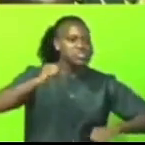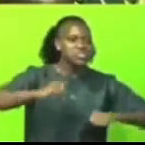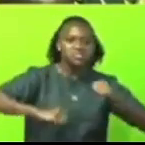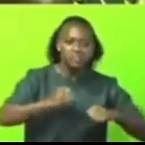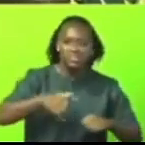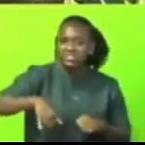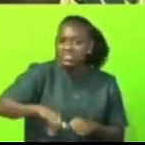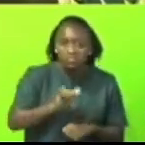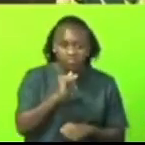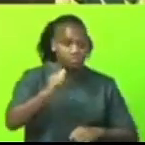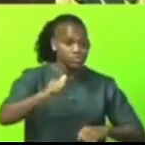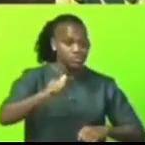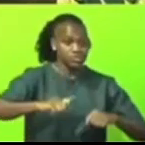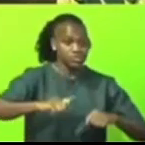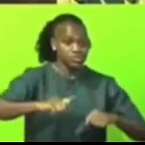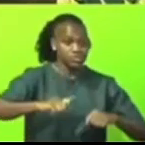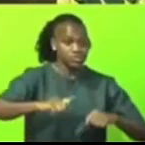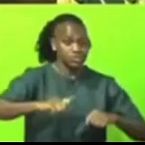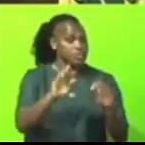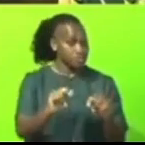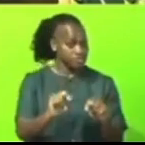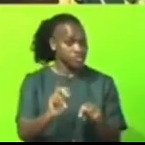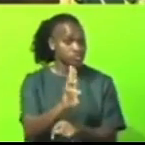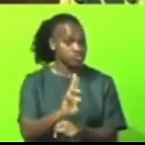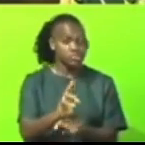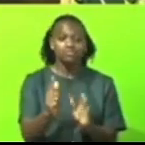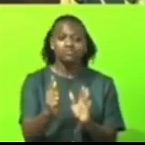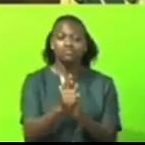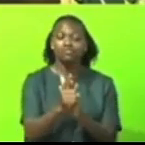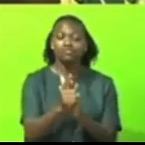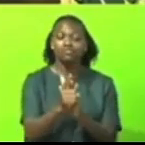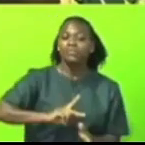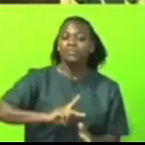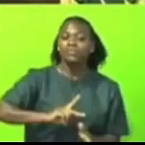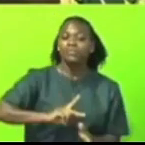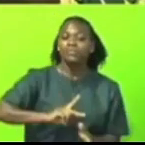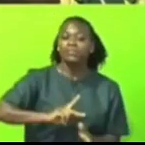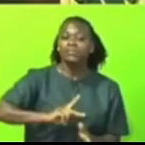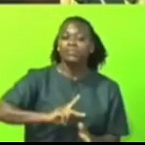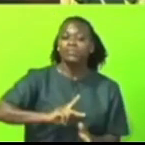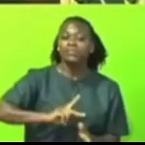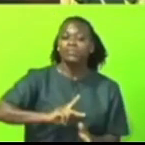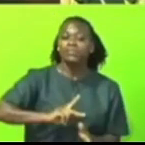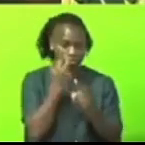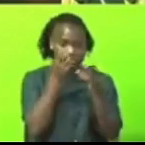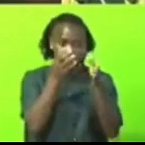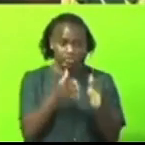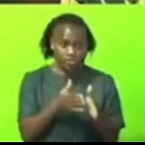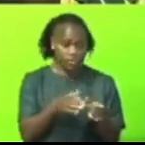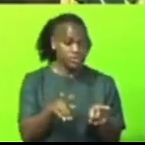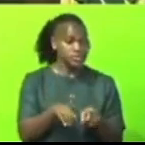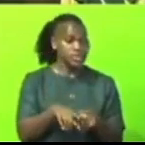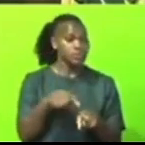contested and remained good and valid as a rule of this house right honorable speaker we therefore call on